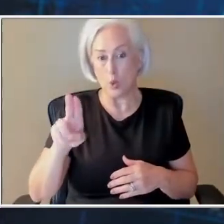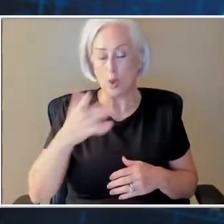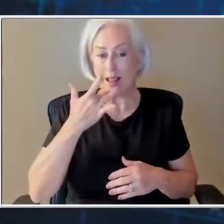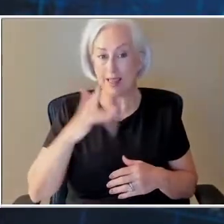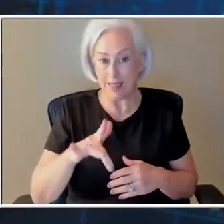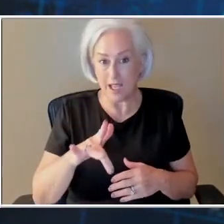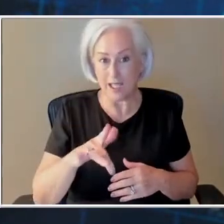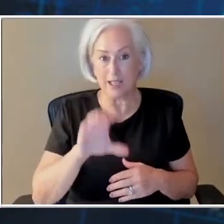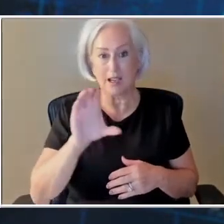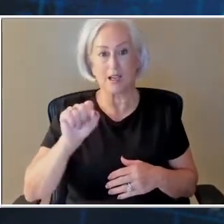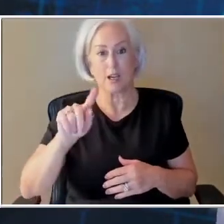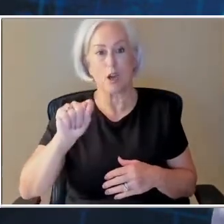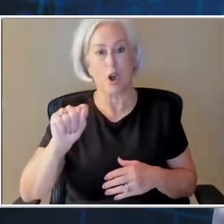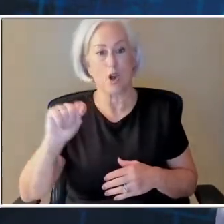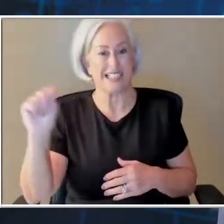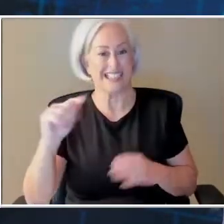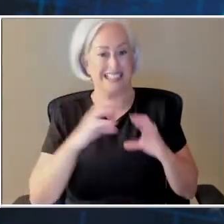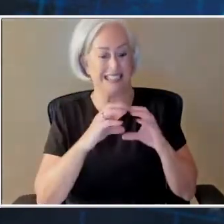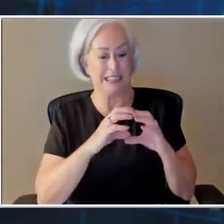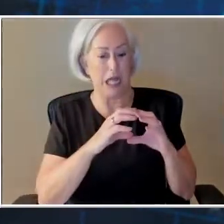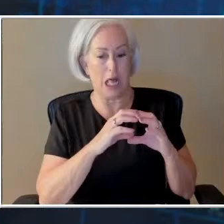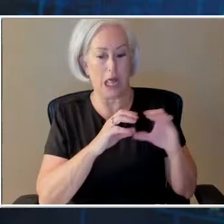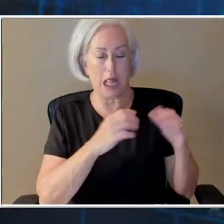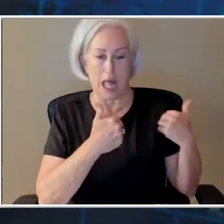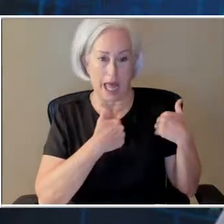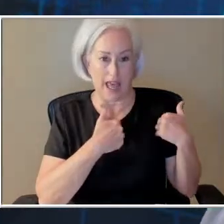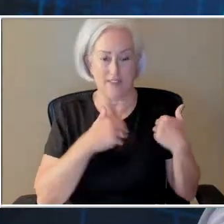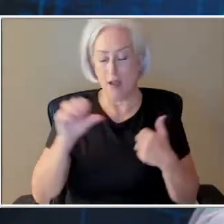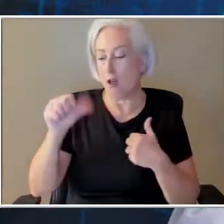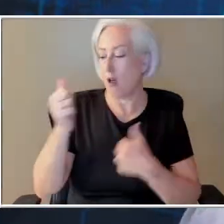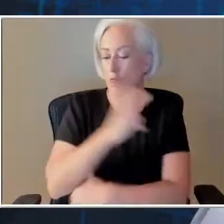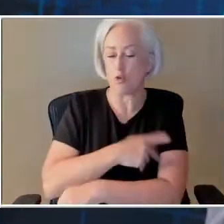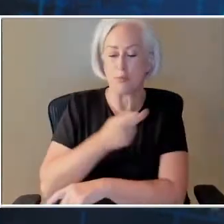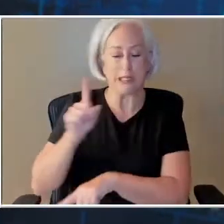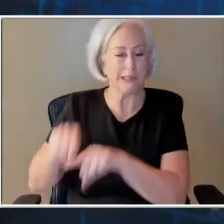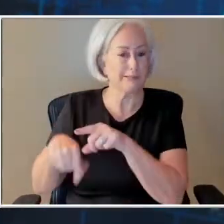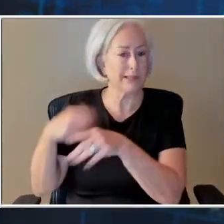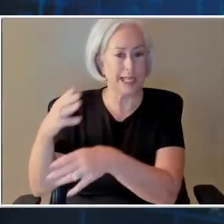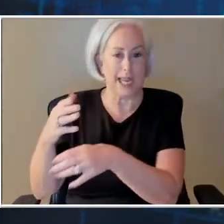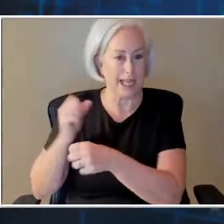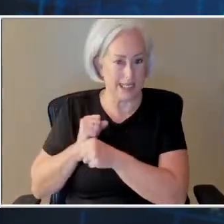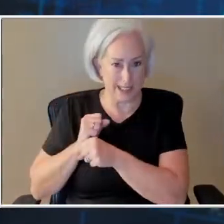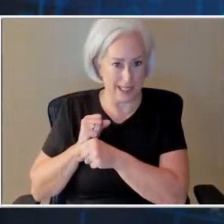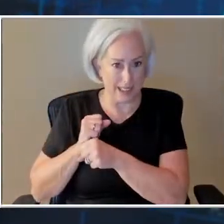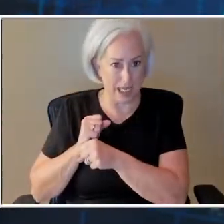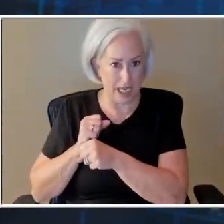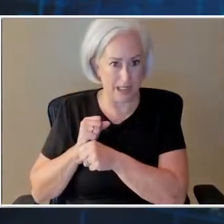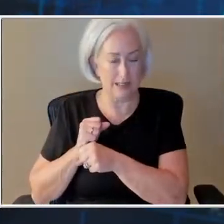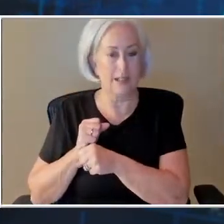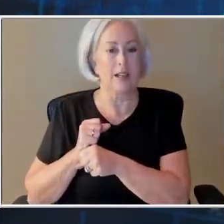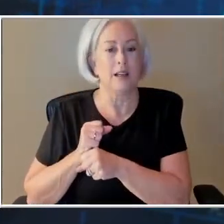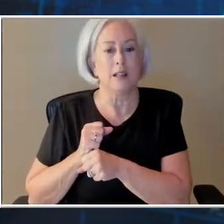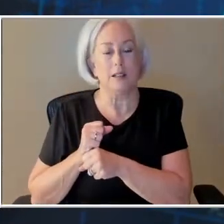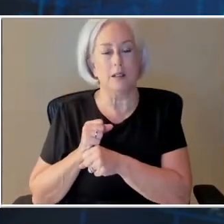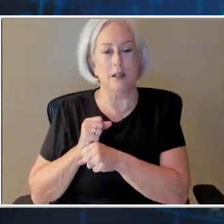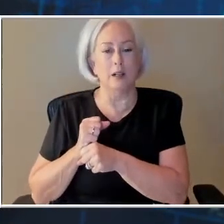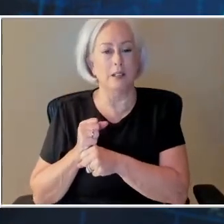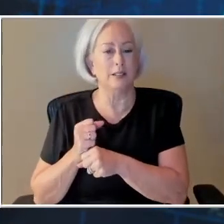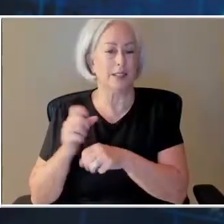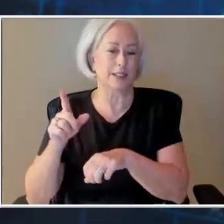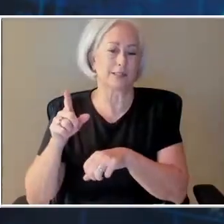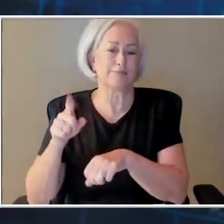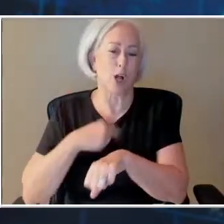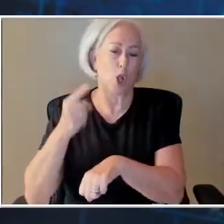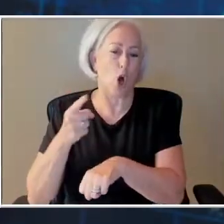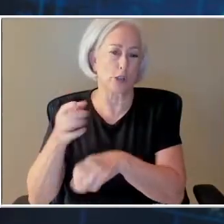get the CAR T cell for many reasons, you know, and it might take a long to talk about it, you know, but so one of the things